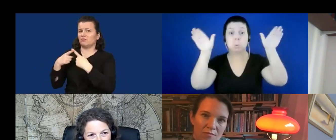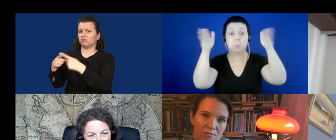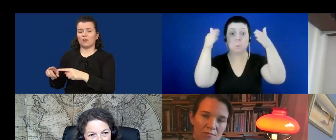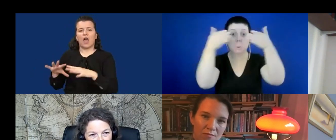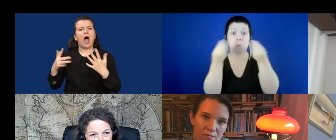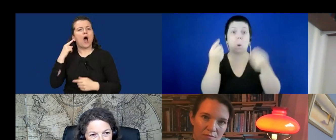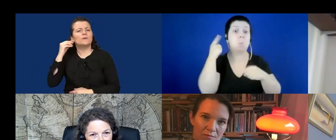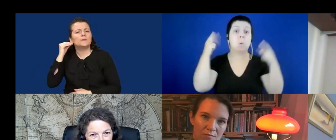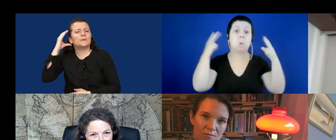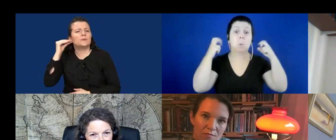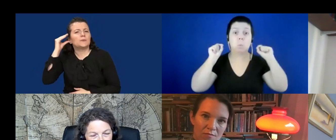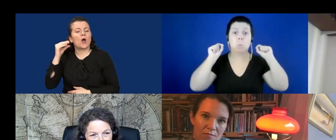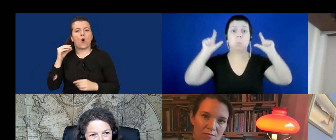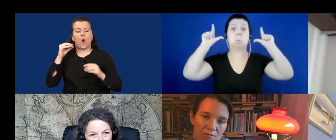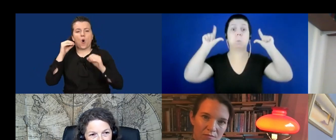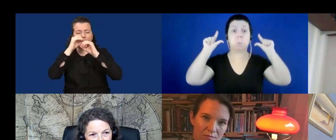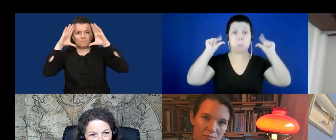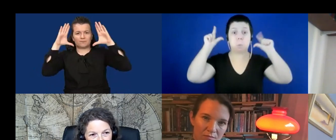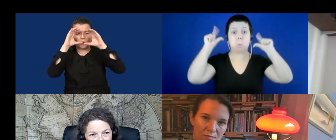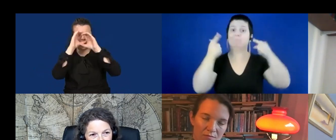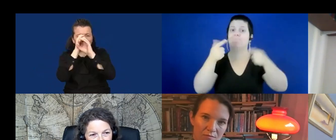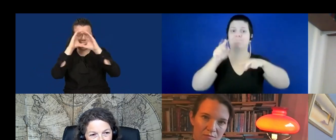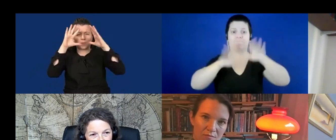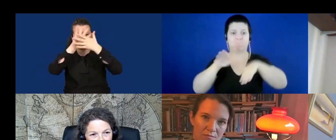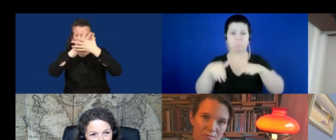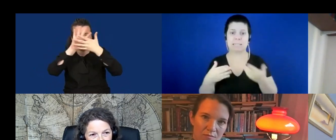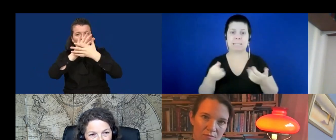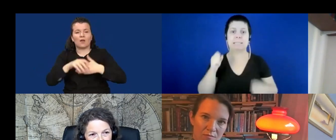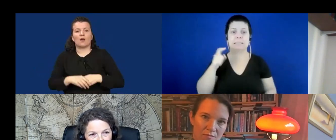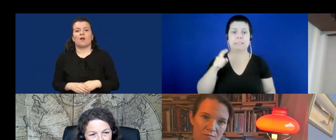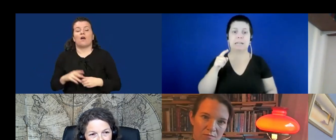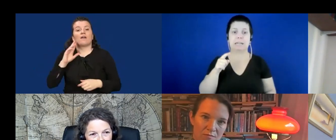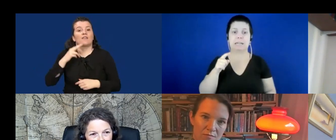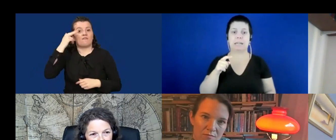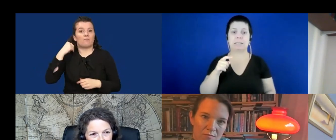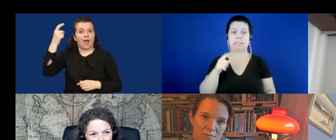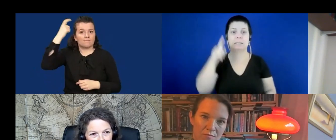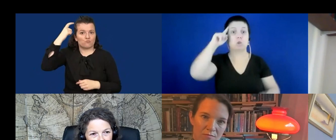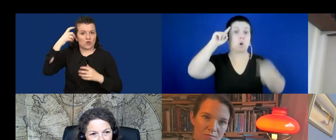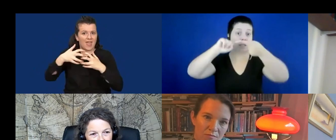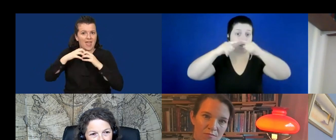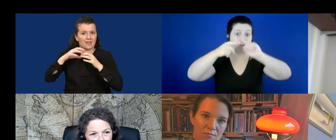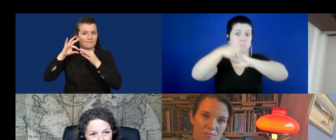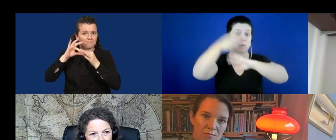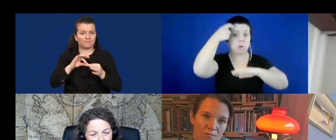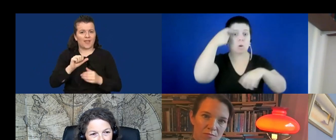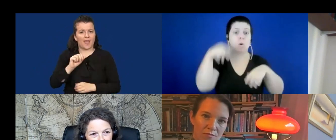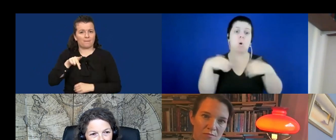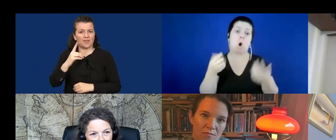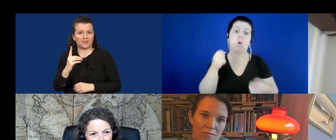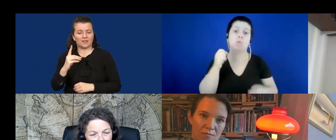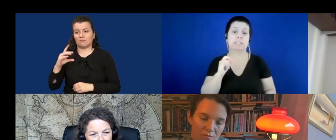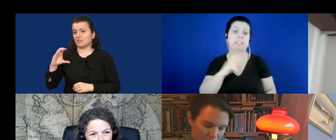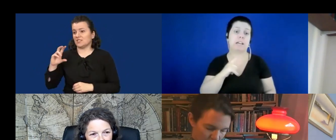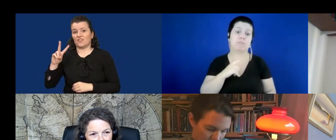levels, whether the deaf blindness is cognitive and in the brain to do with APD and CVI